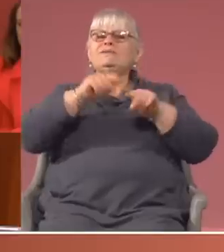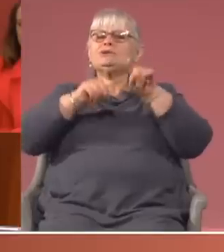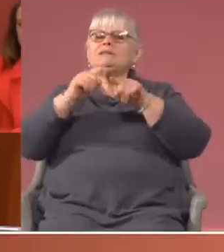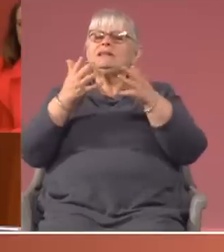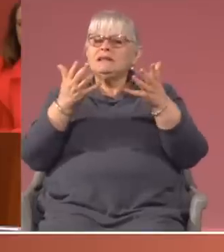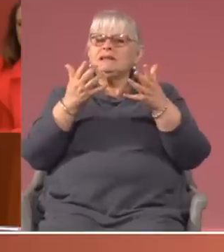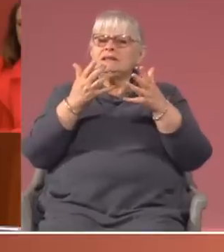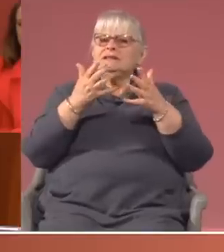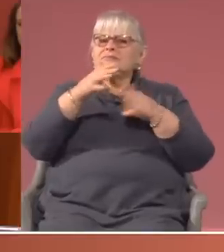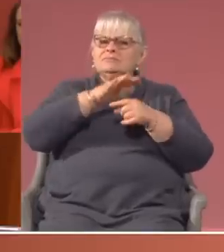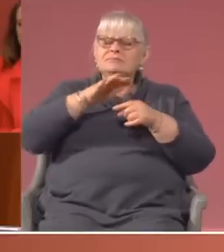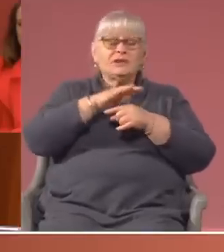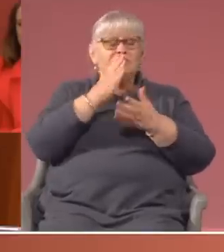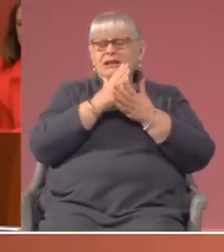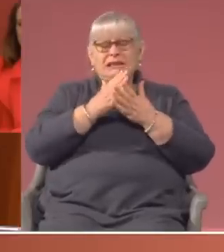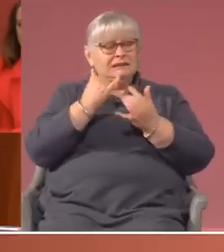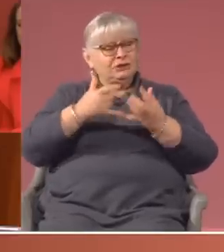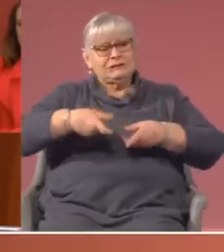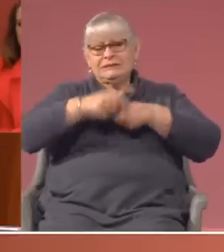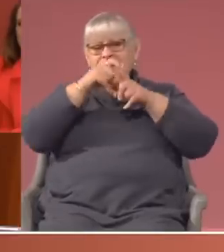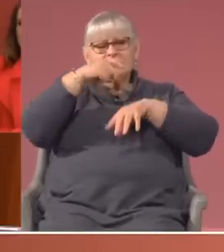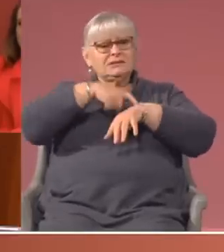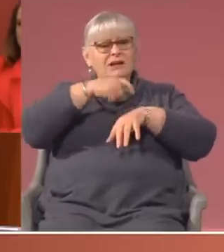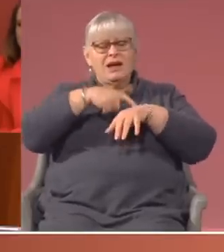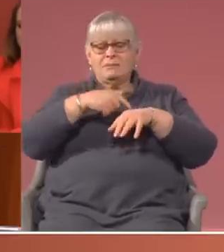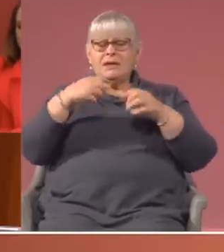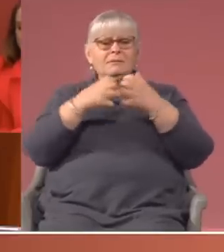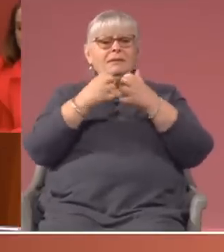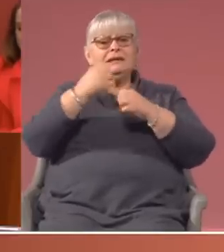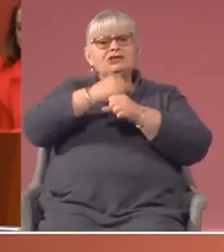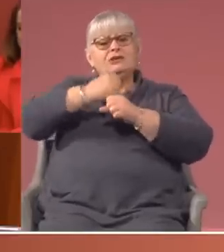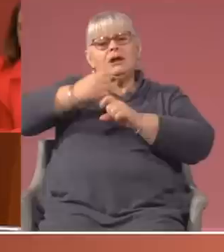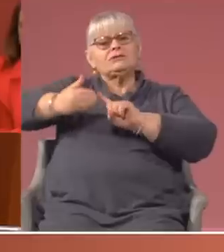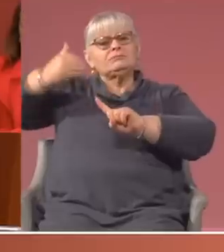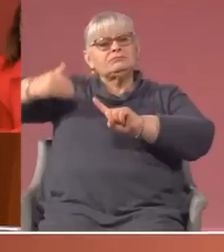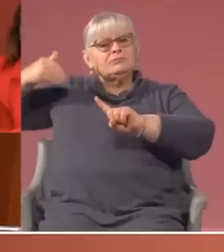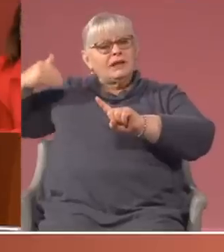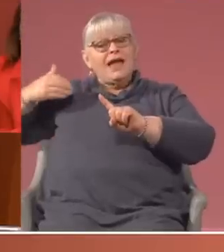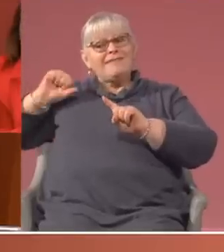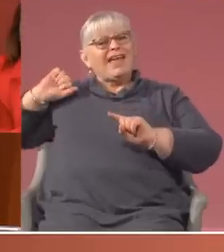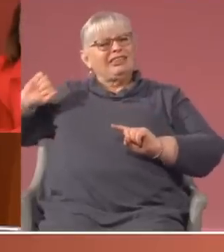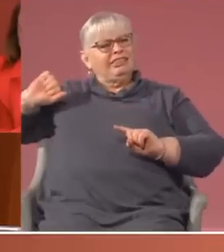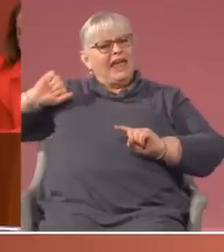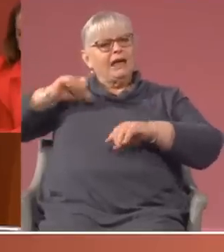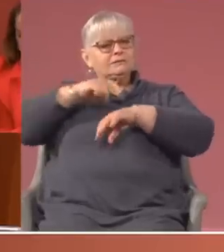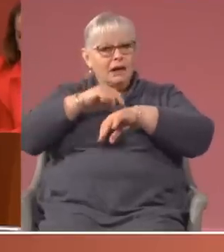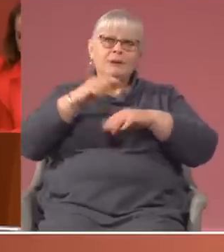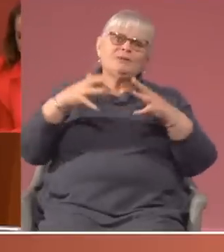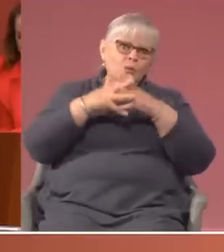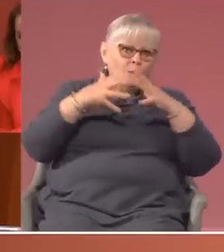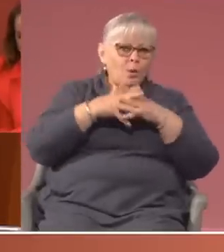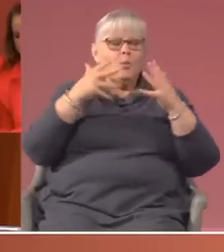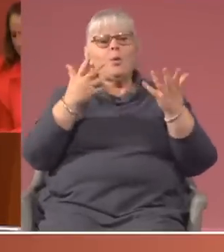truly unprecedented times. Generations before us faced their own unprecedented times: world wars,